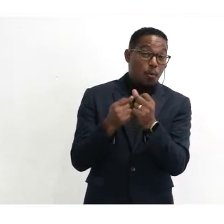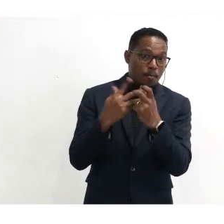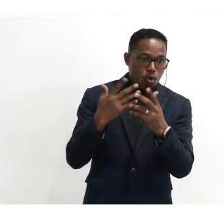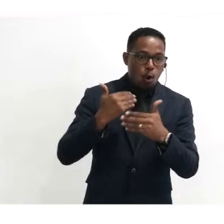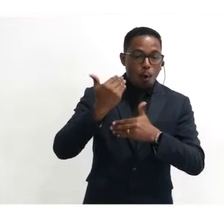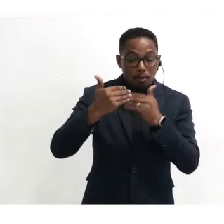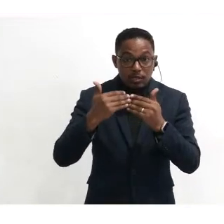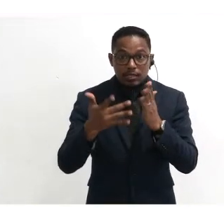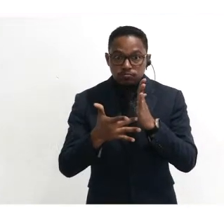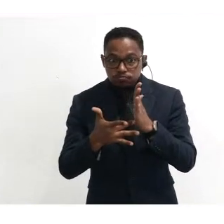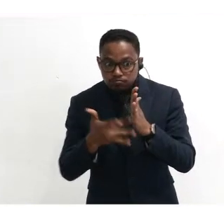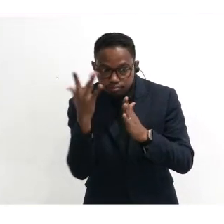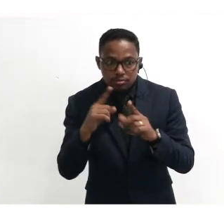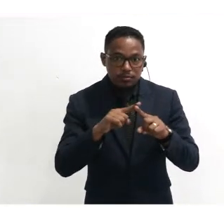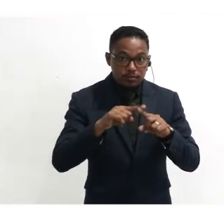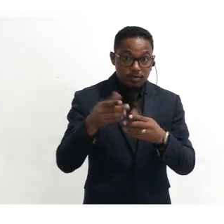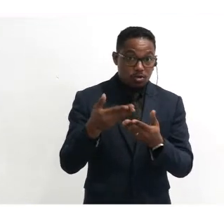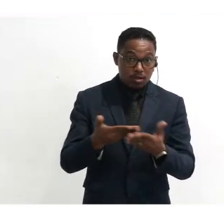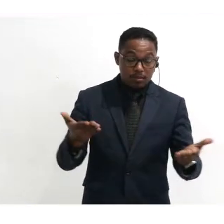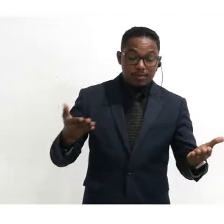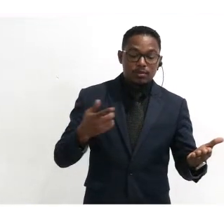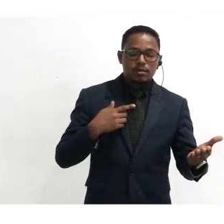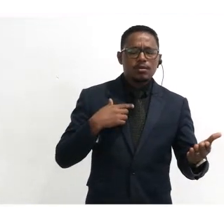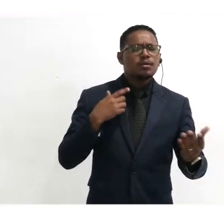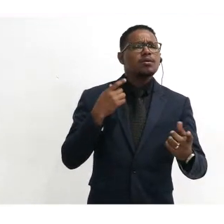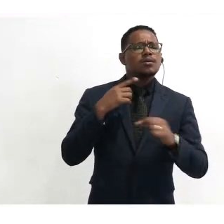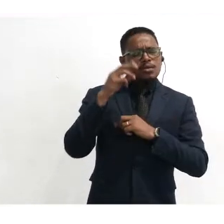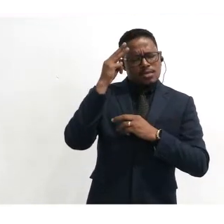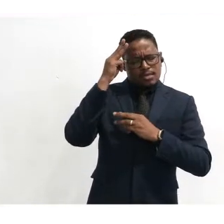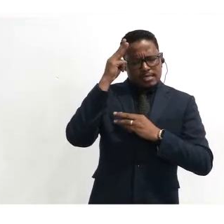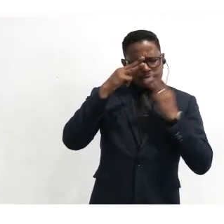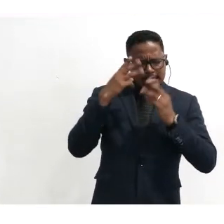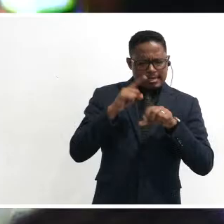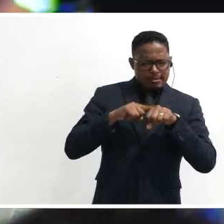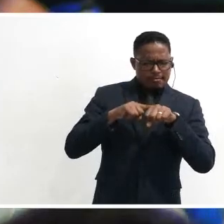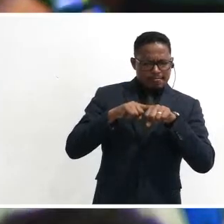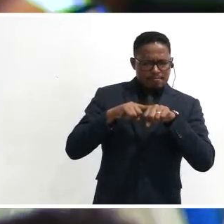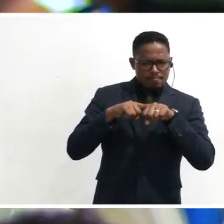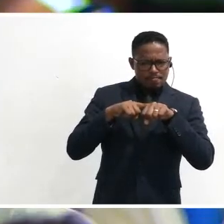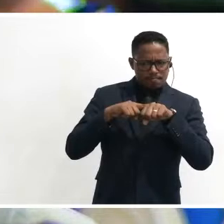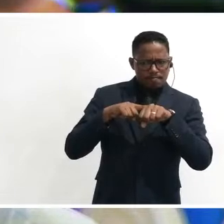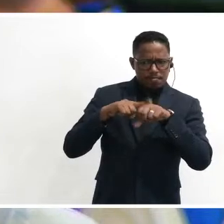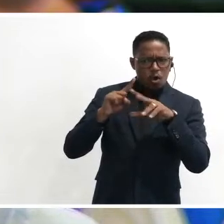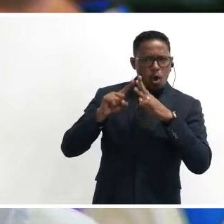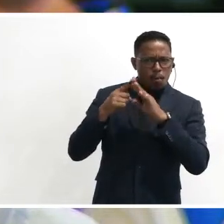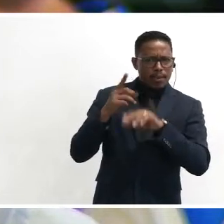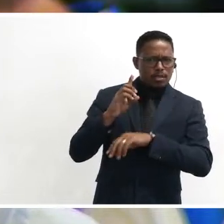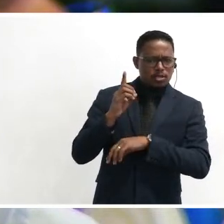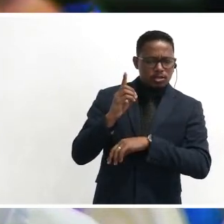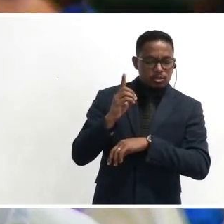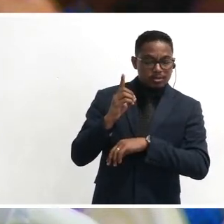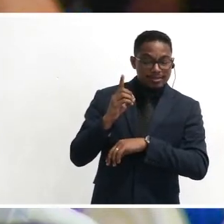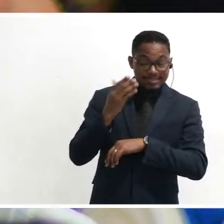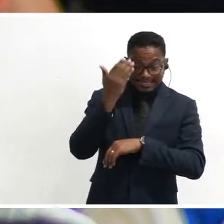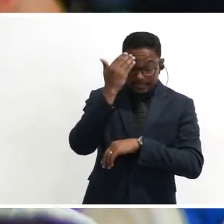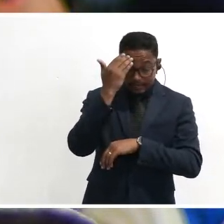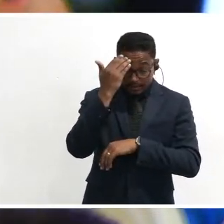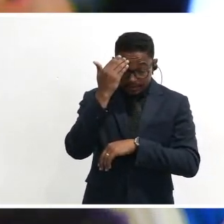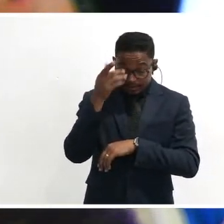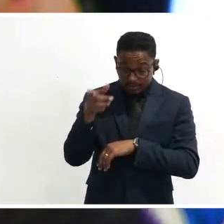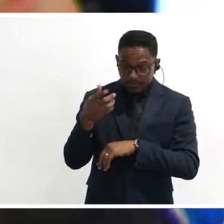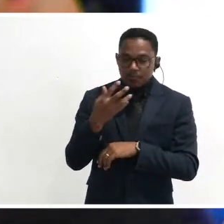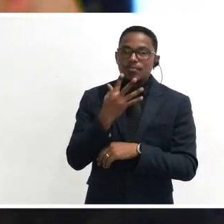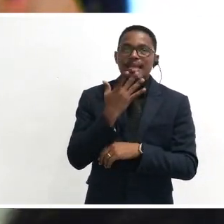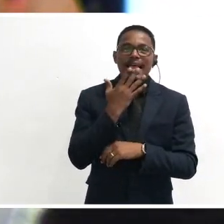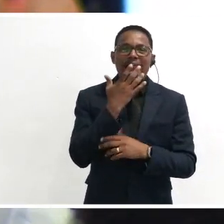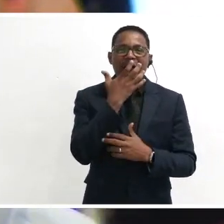a lot of the concern is just getting the heat extracted from the device, the thermal